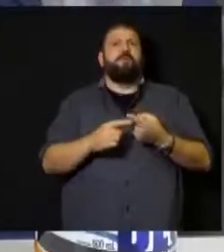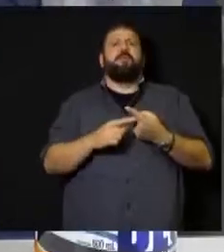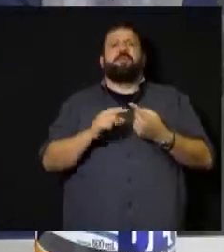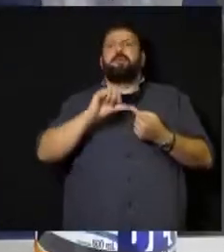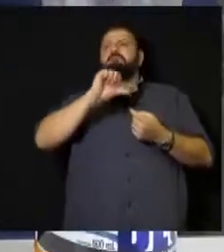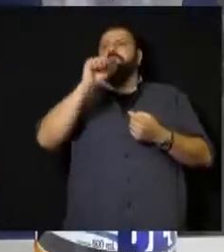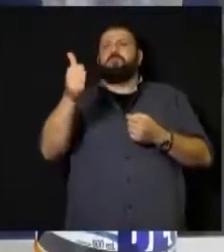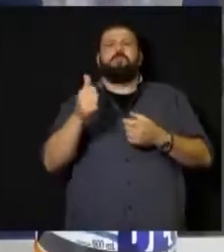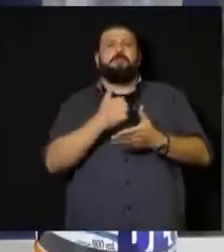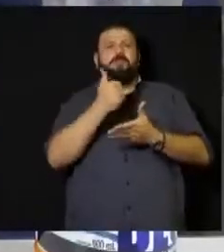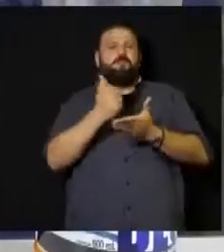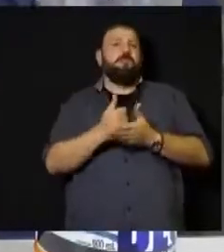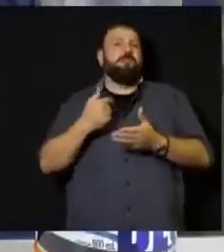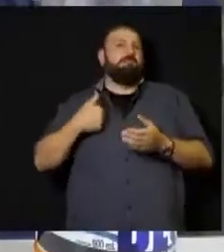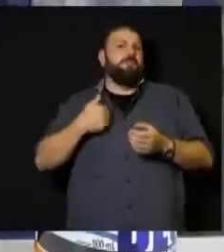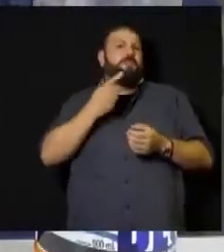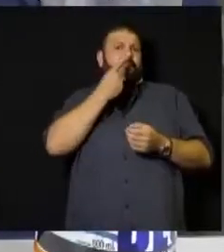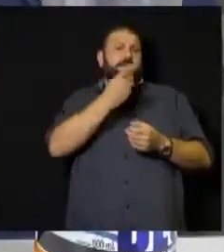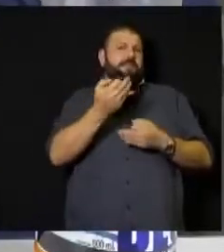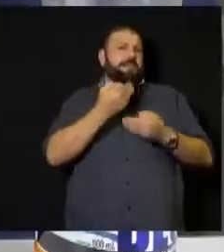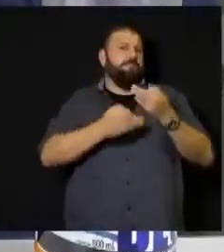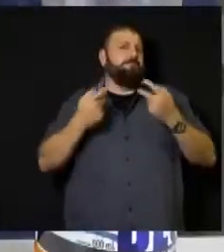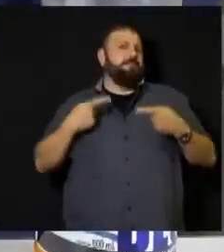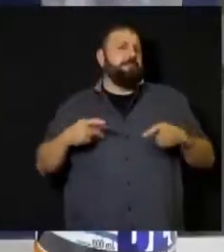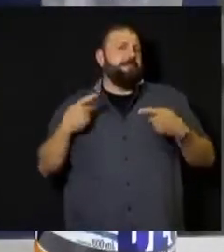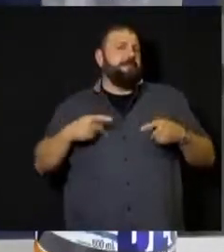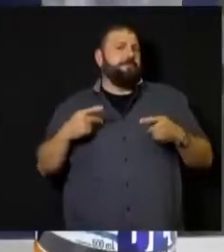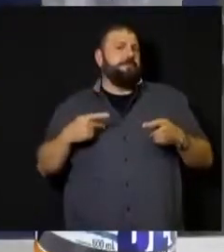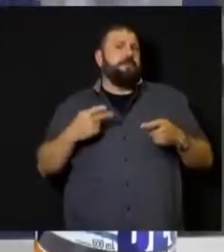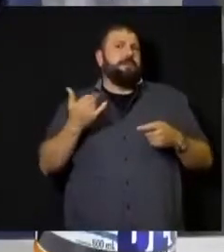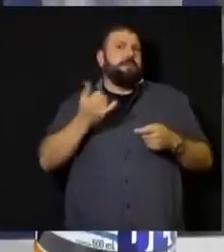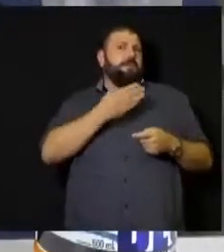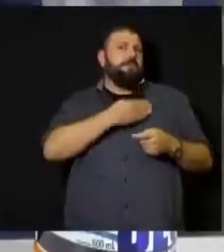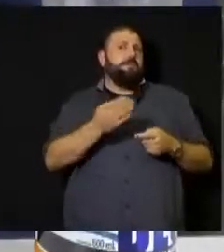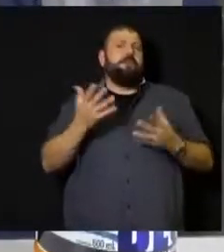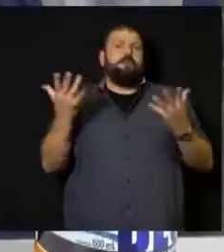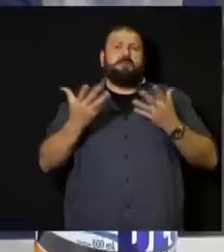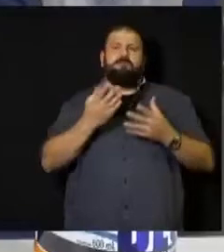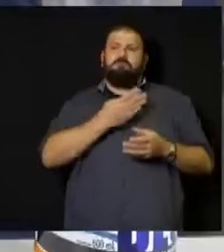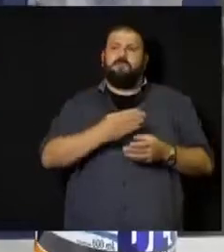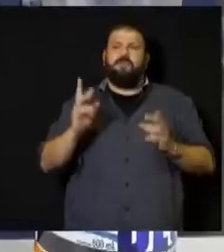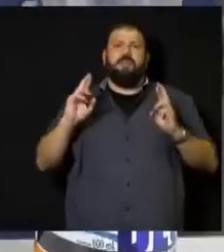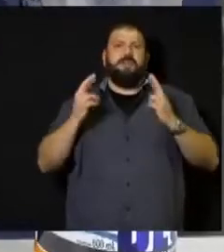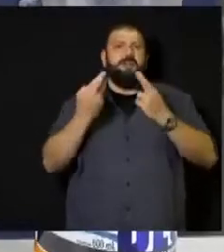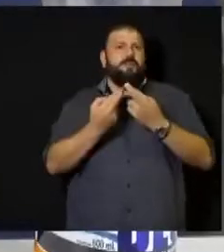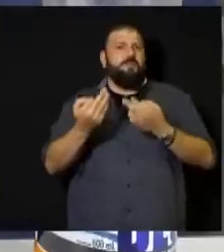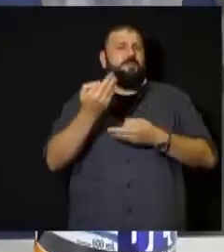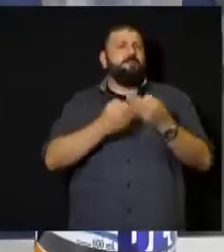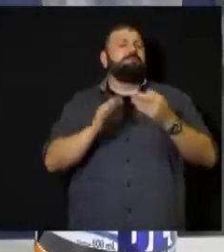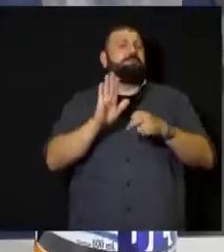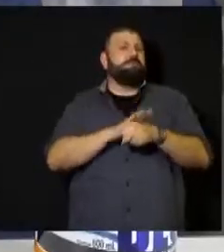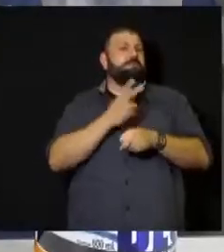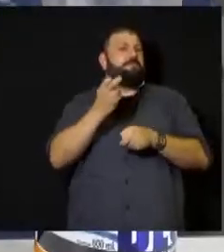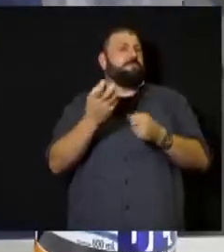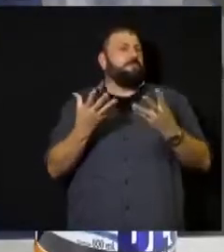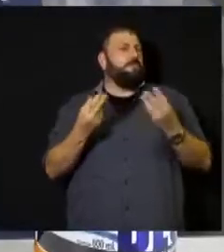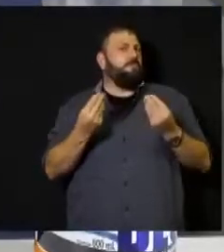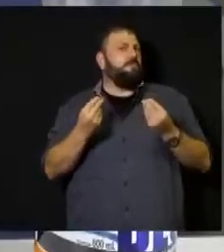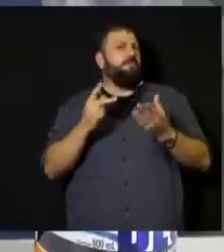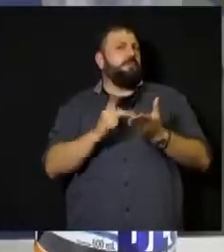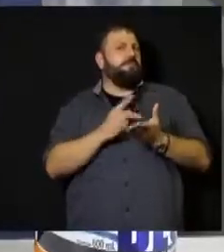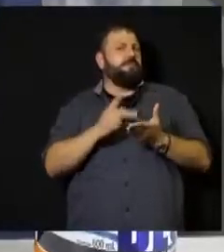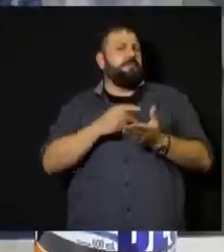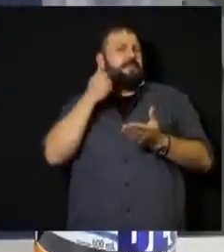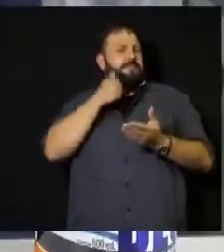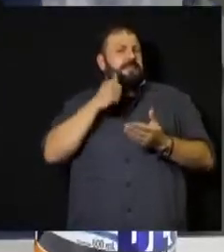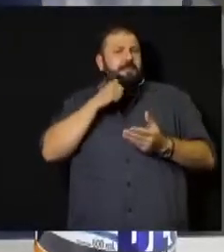other cities, and we can say. I was telling Catherine that maybe one day I would say we're going to hold a meeting, get there and say we're going to have a